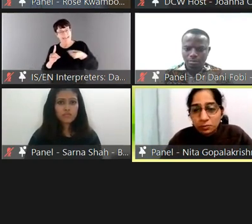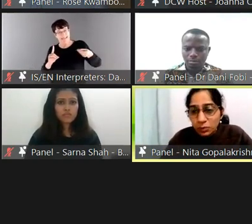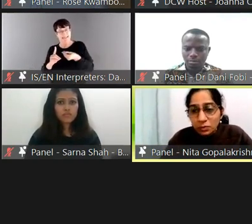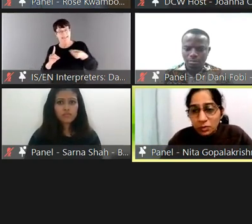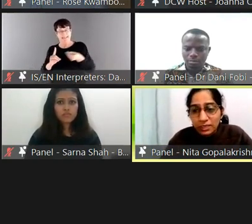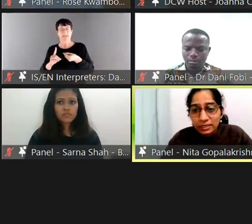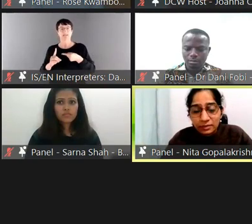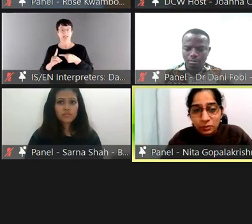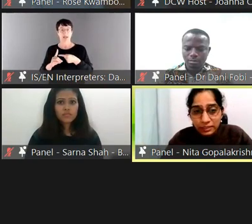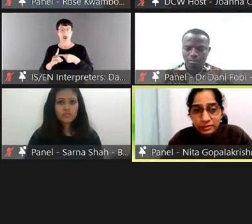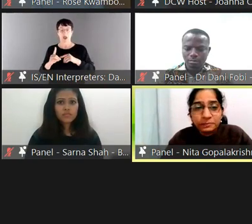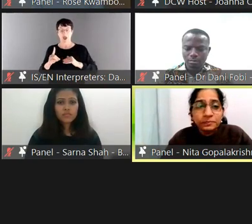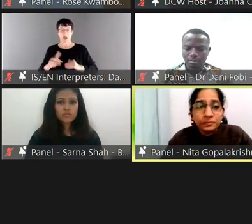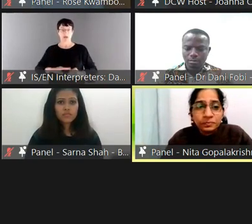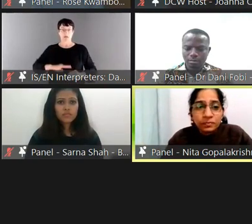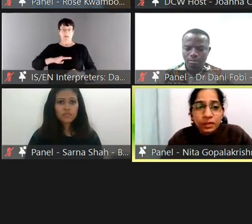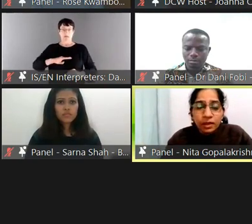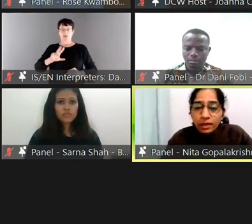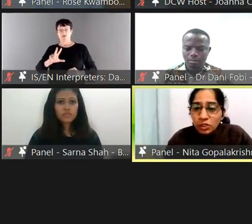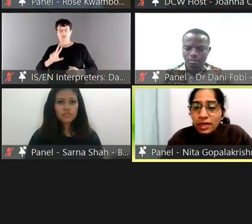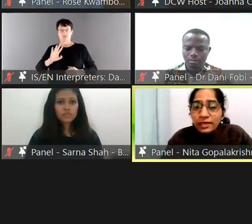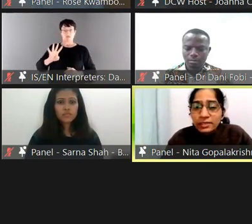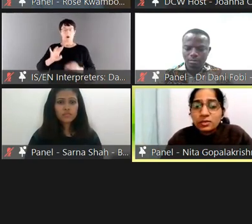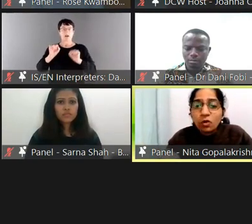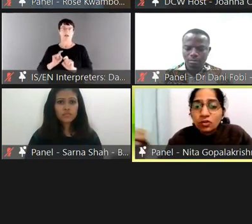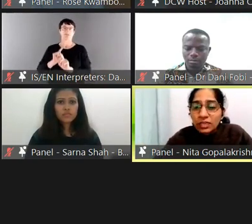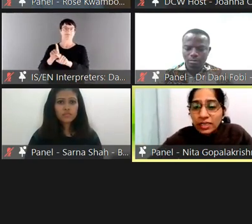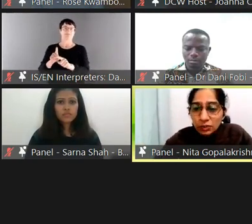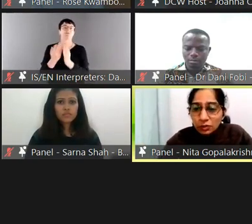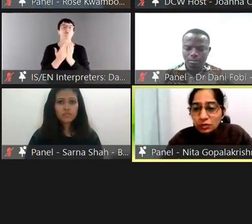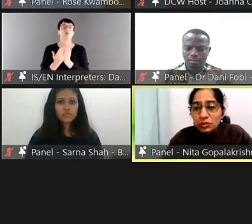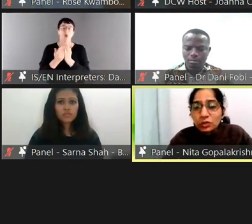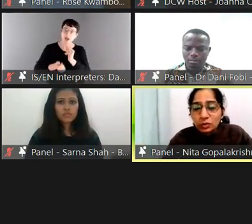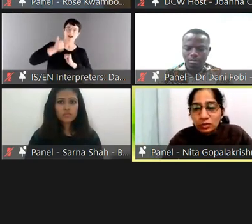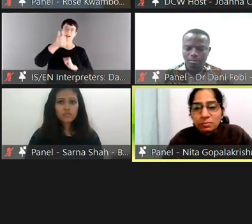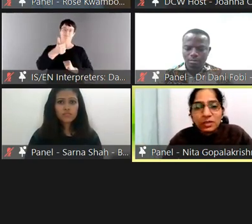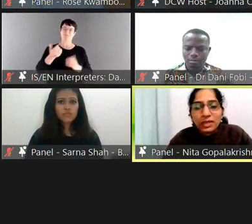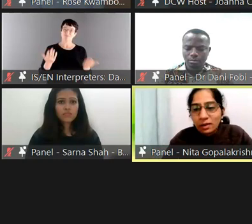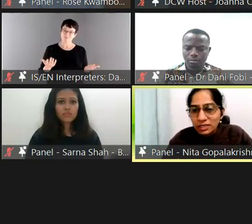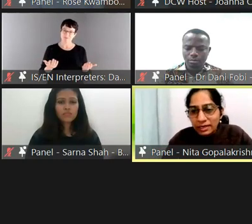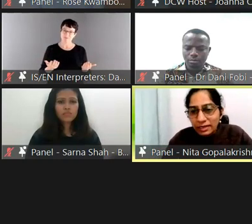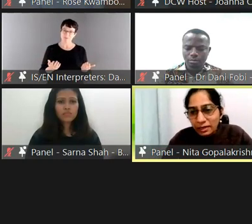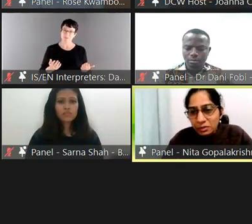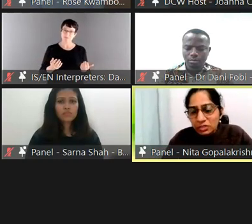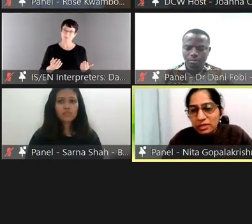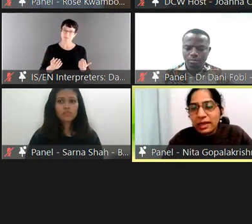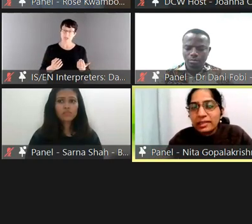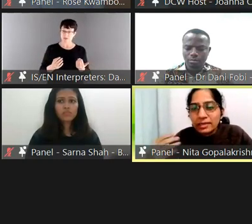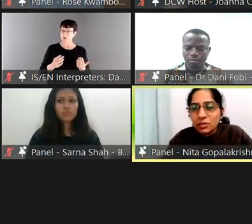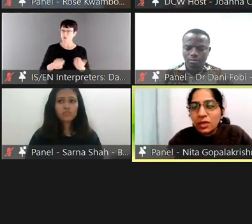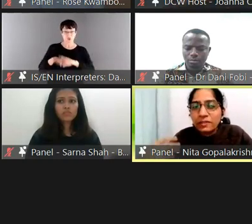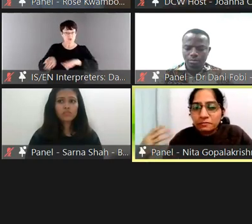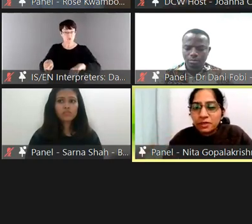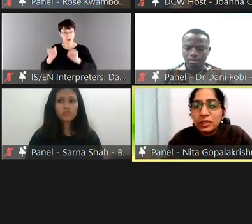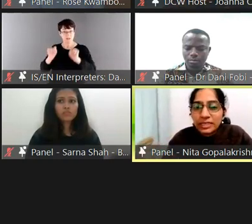that we are working with, a child is already ready to go to school, but without any language. And